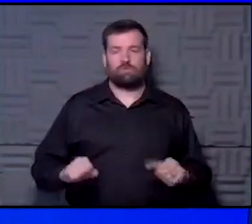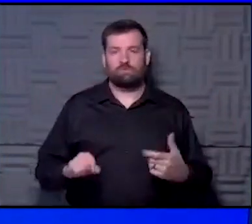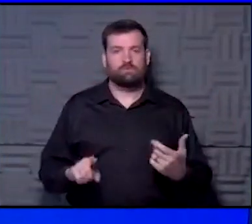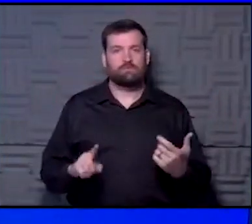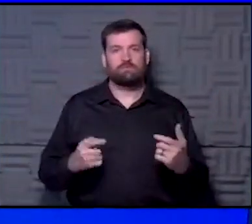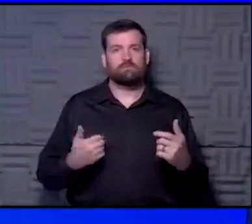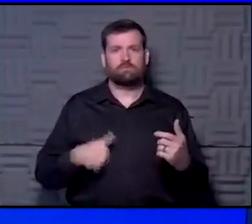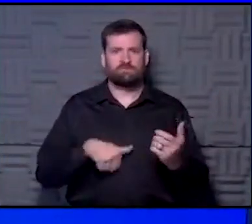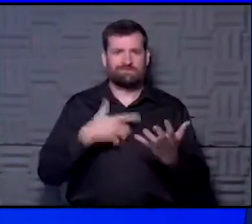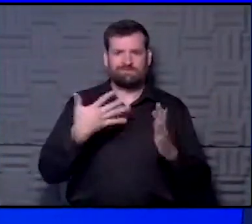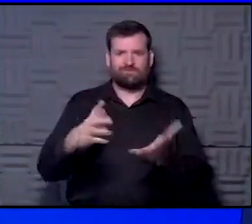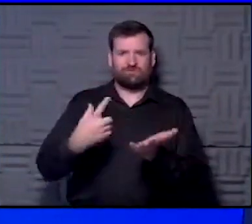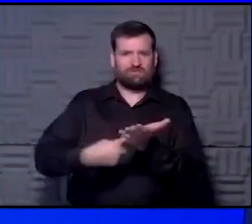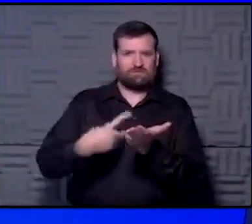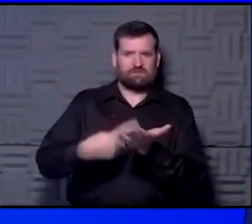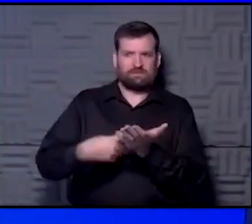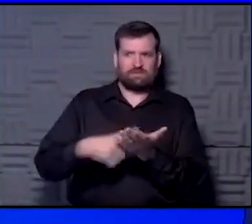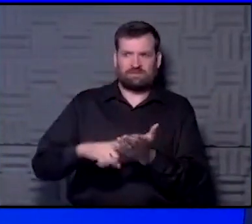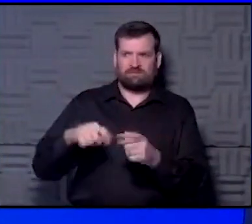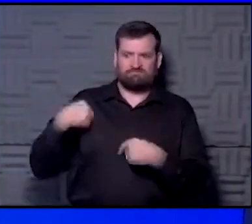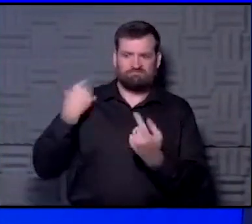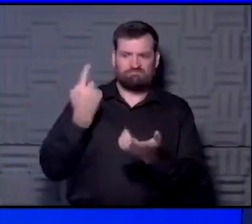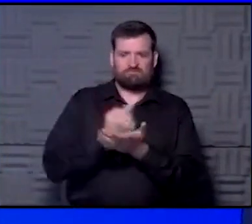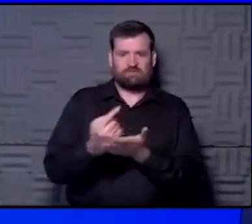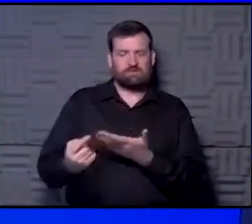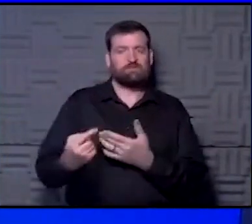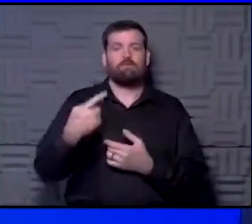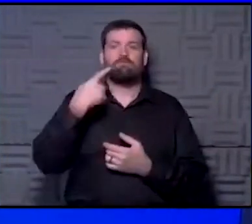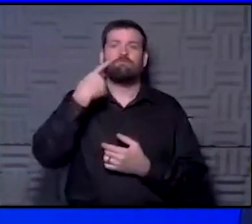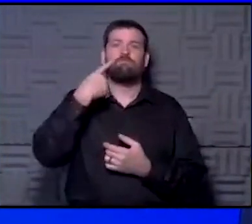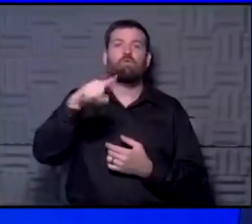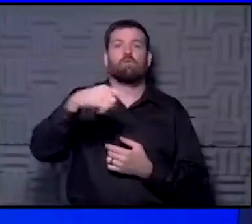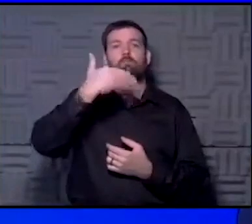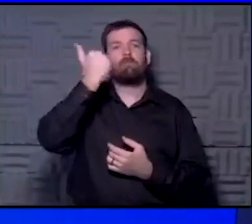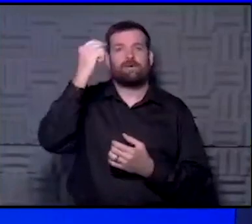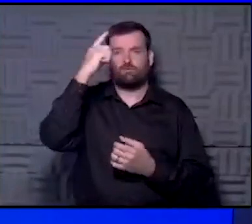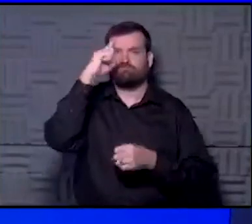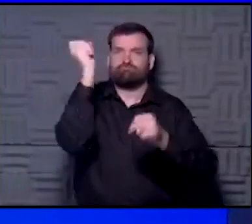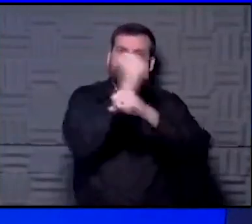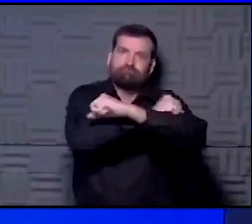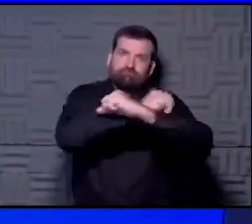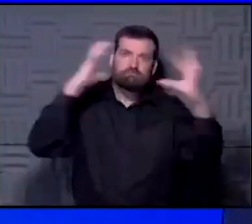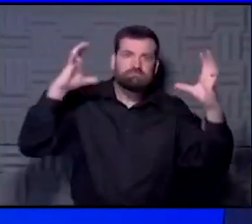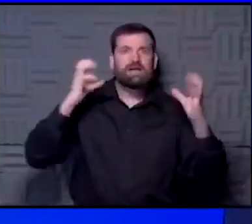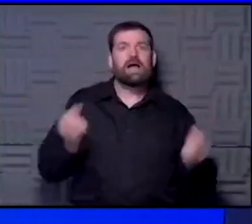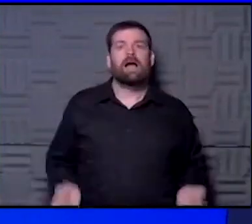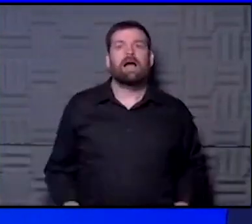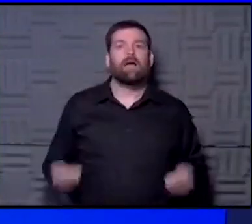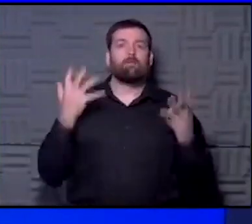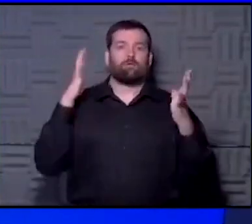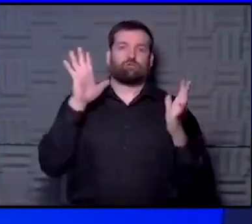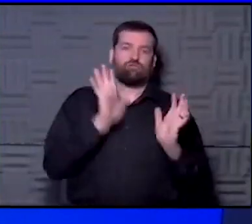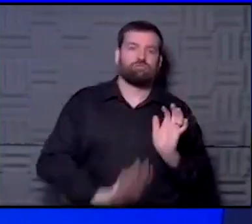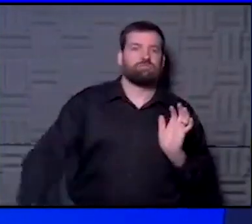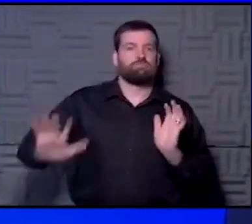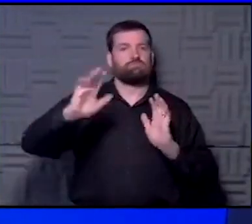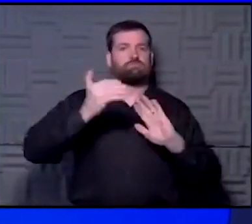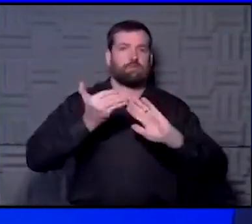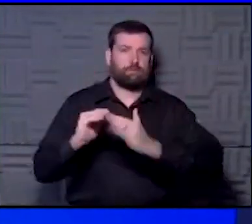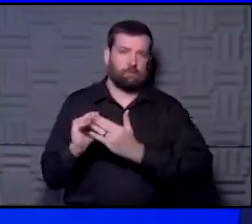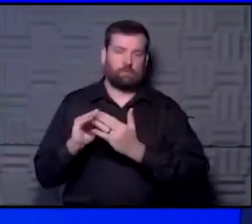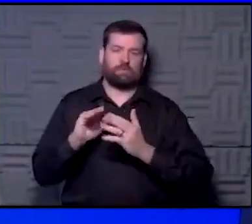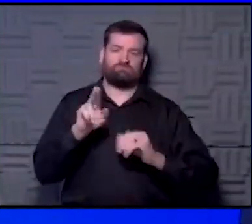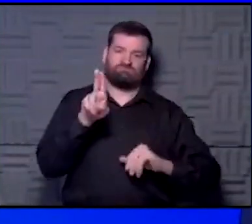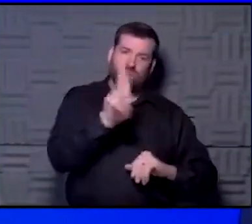talked about this for the last week or so, to get a very good picture of the actual prevalence within the community, within the